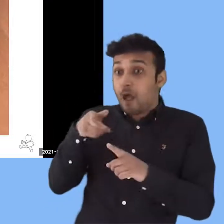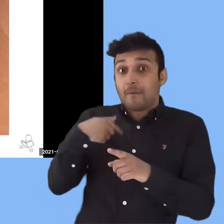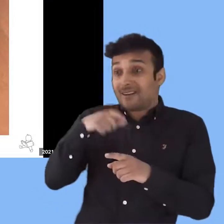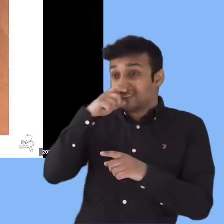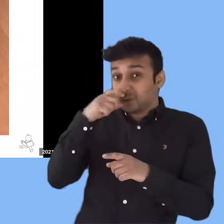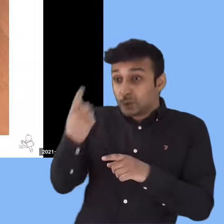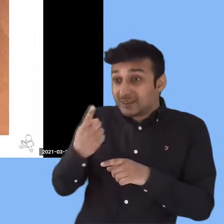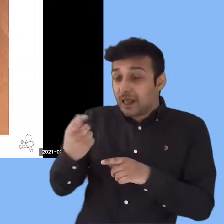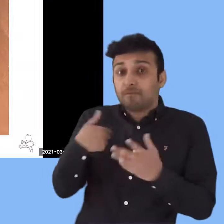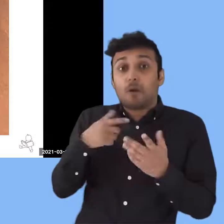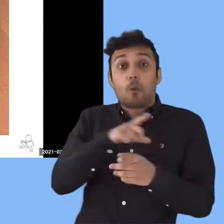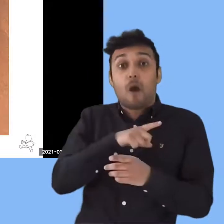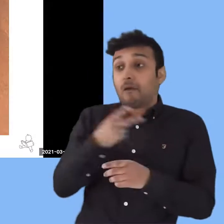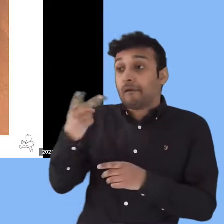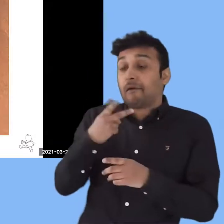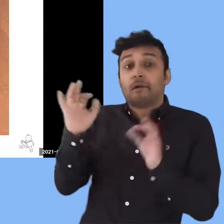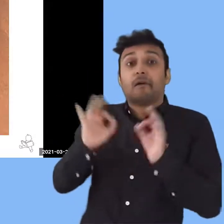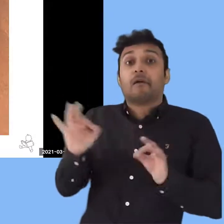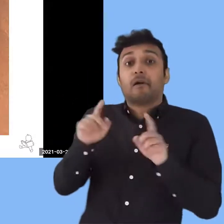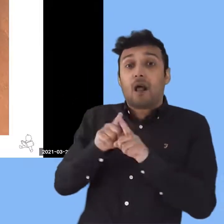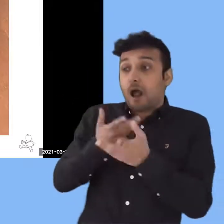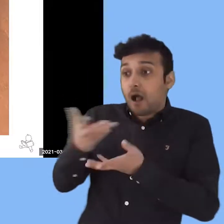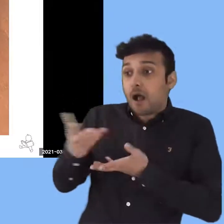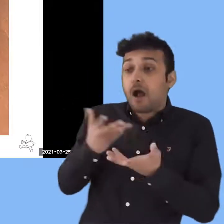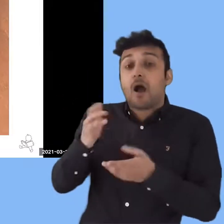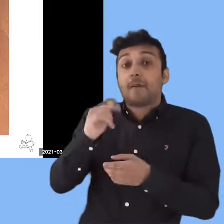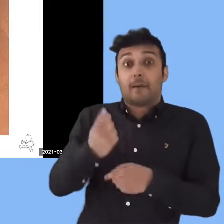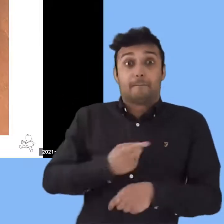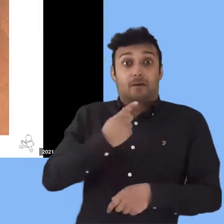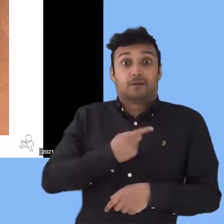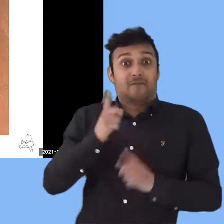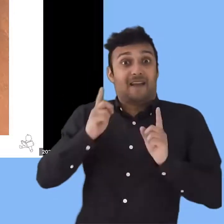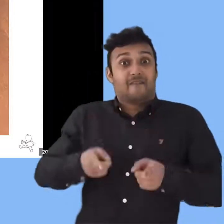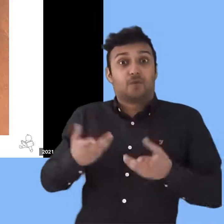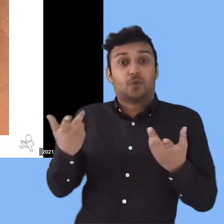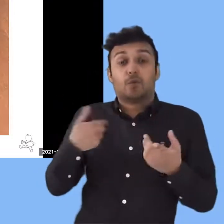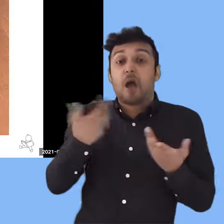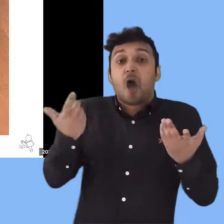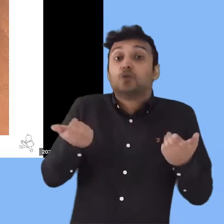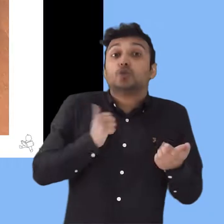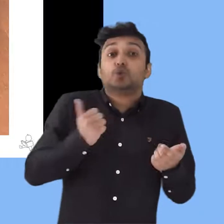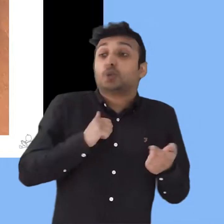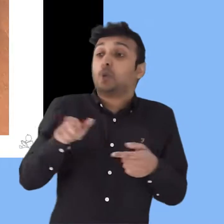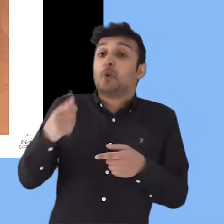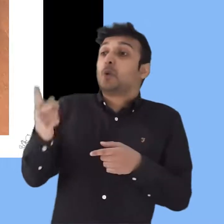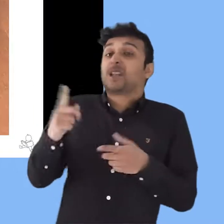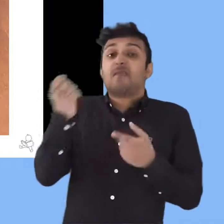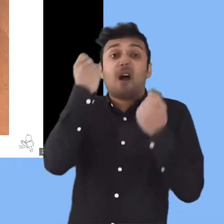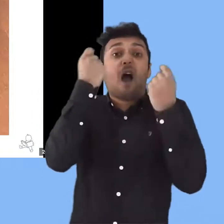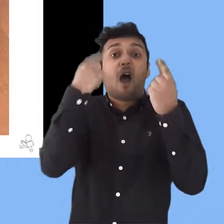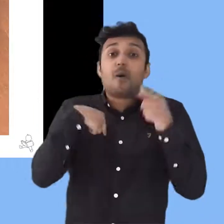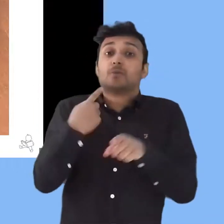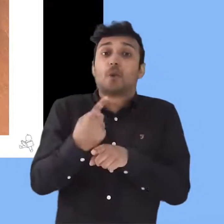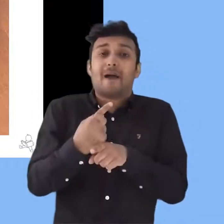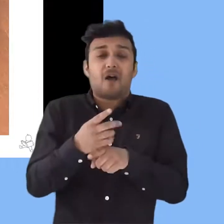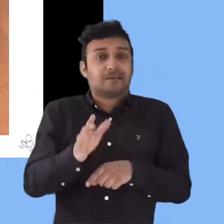conversations. And maybe that was some learning that I need to do, that I'm assuming that my friends just understand what I'm talking about and my close family, but actually having those